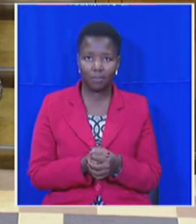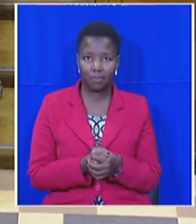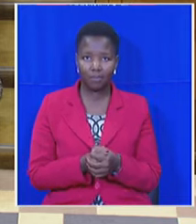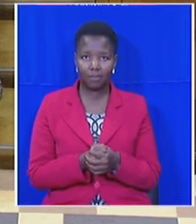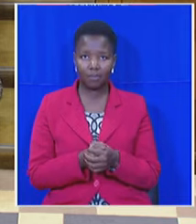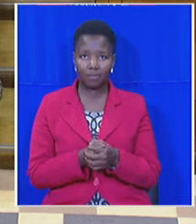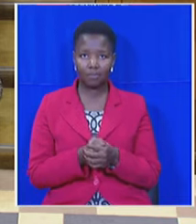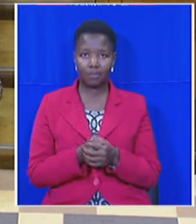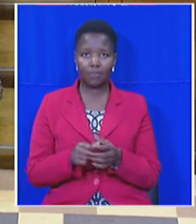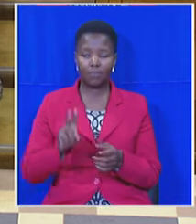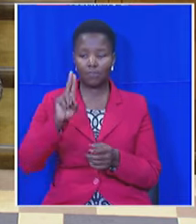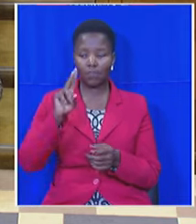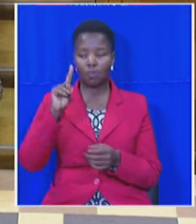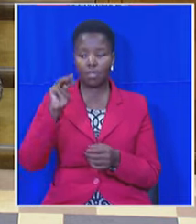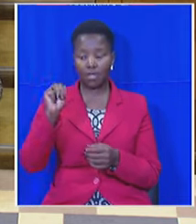UDM.